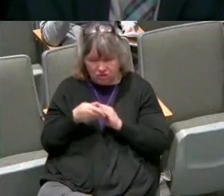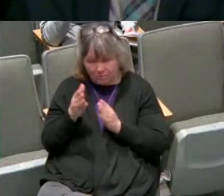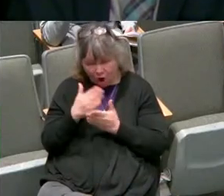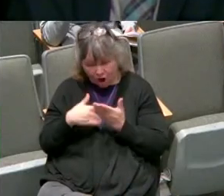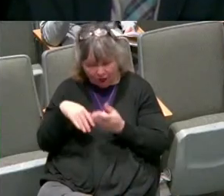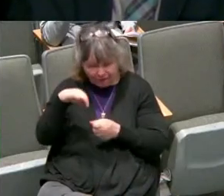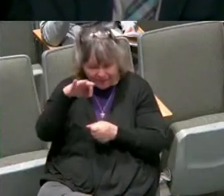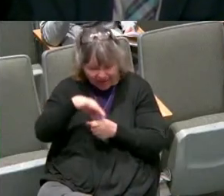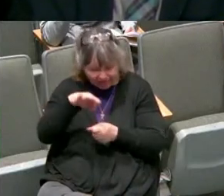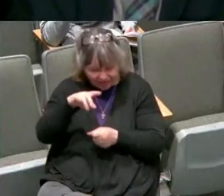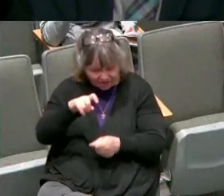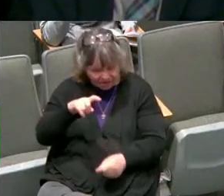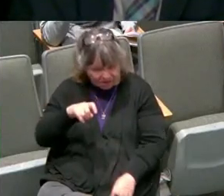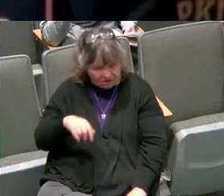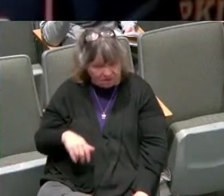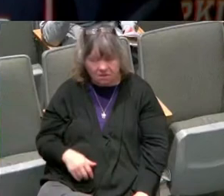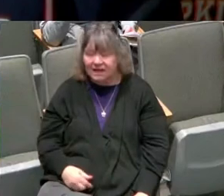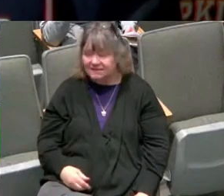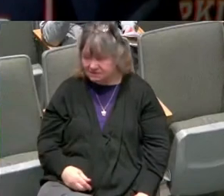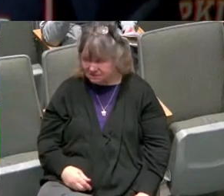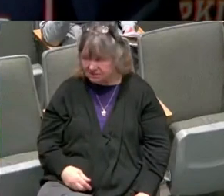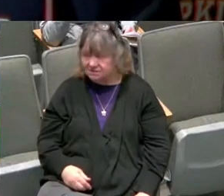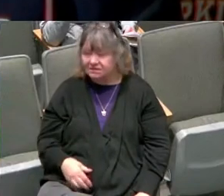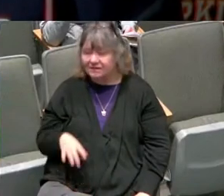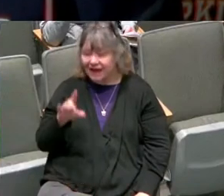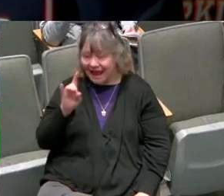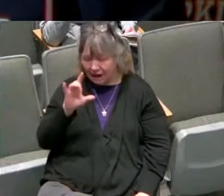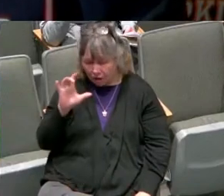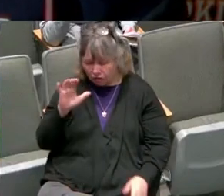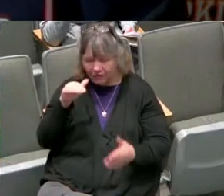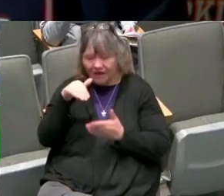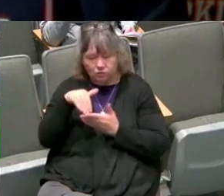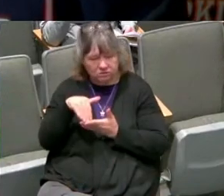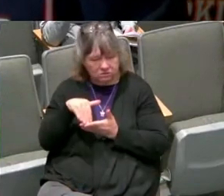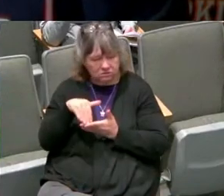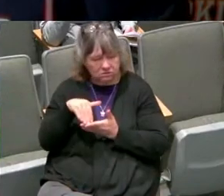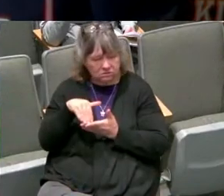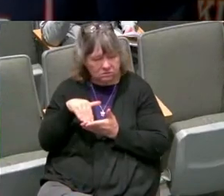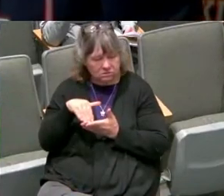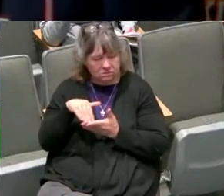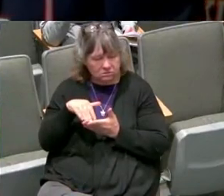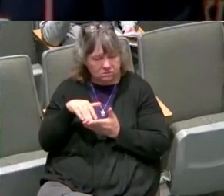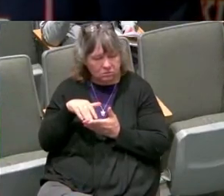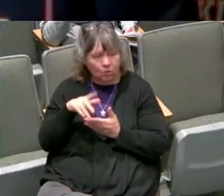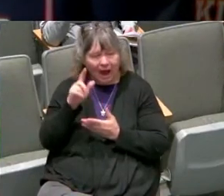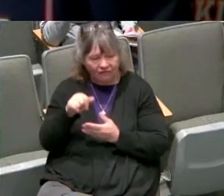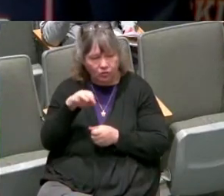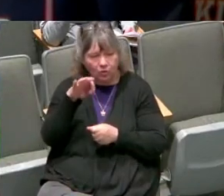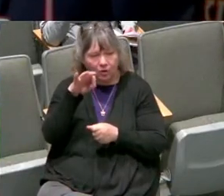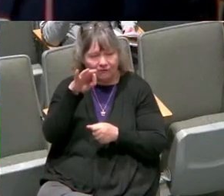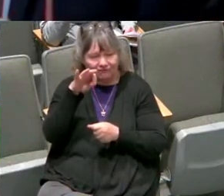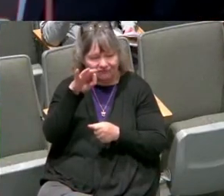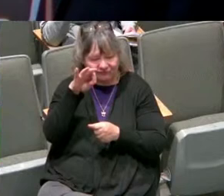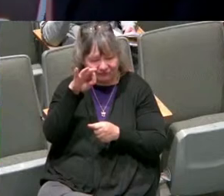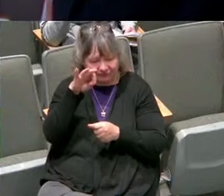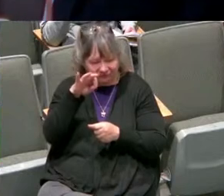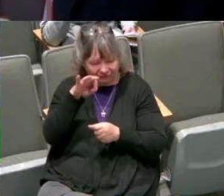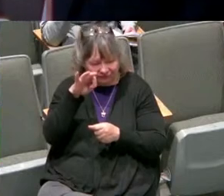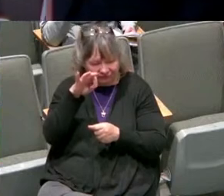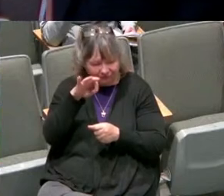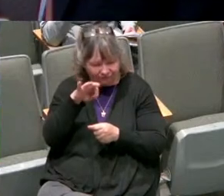ballot so yes it's the eight hundred thousand that is on the ballot okay